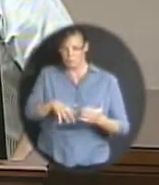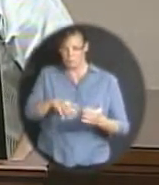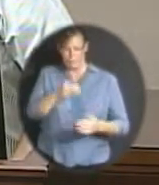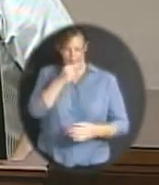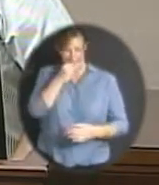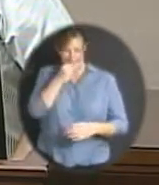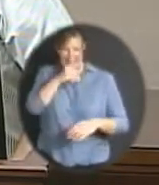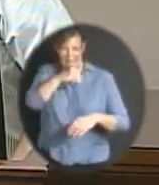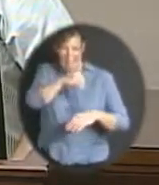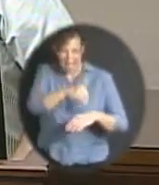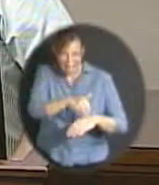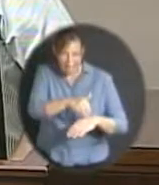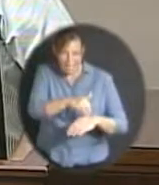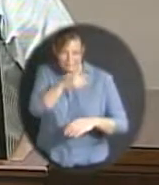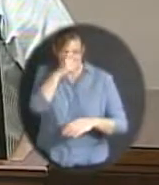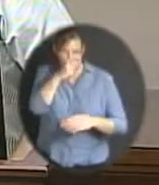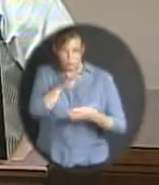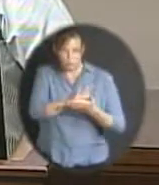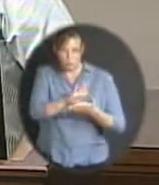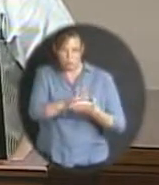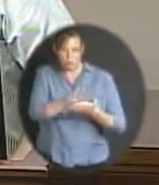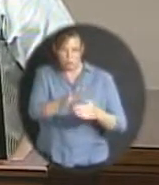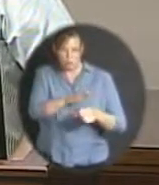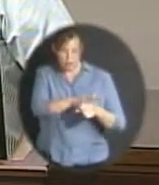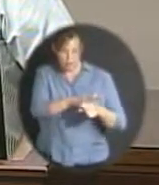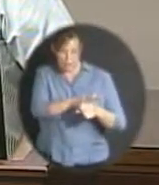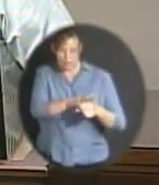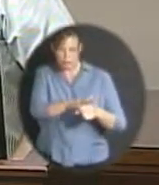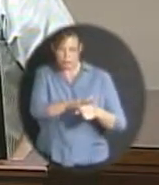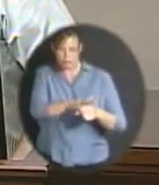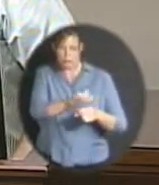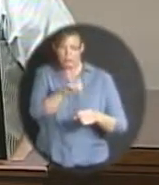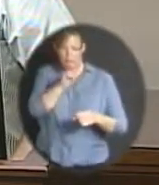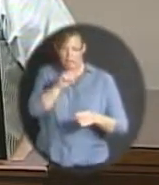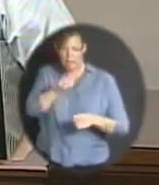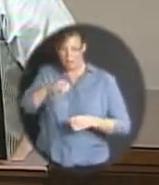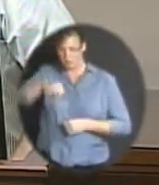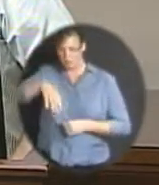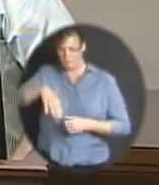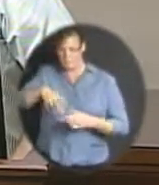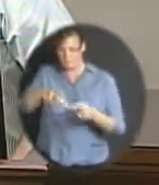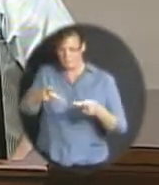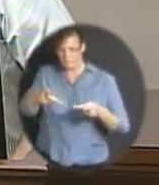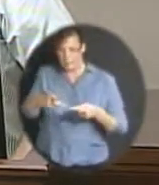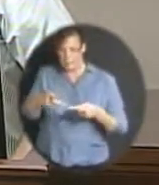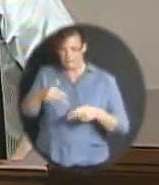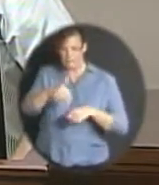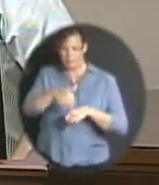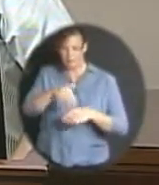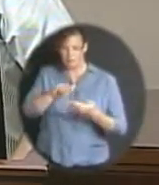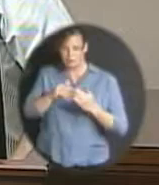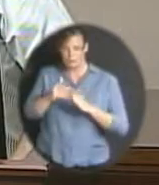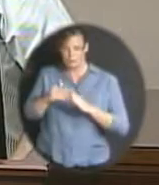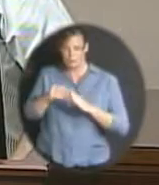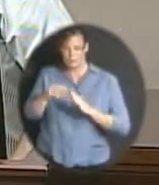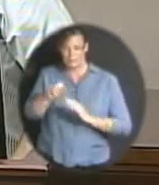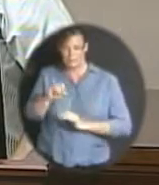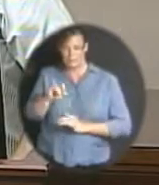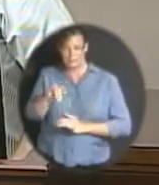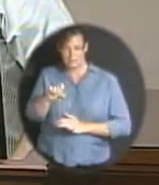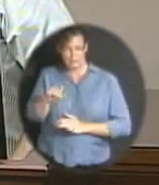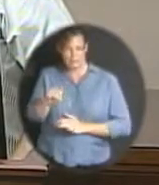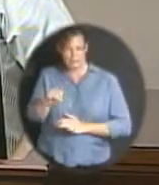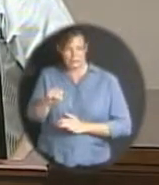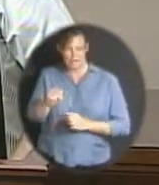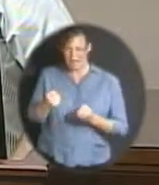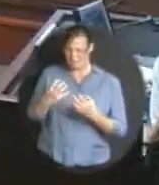eating at the summer school site rather than the drop-off point at those community sites. I see, okay.